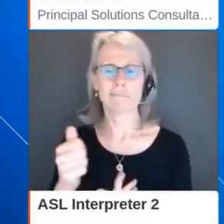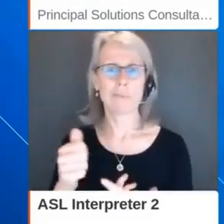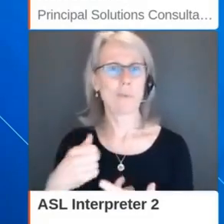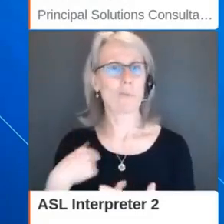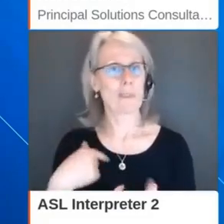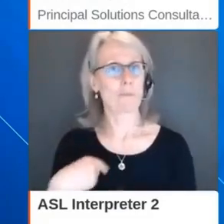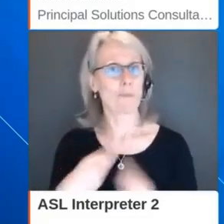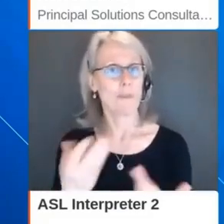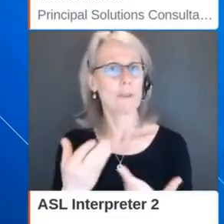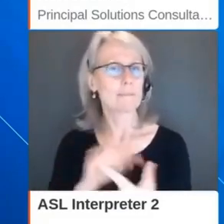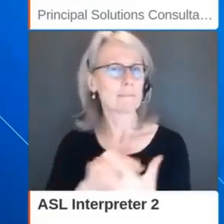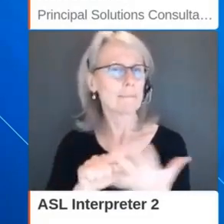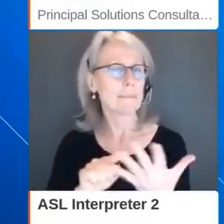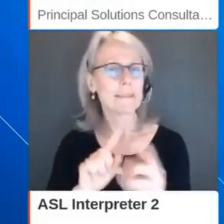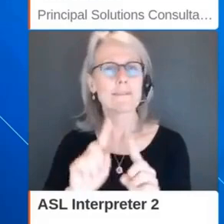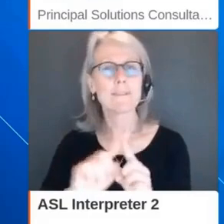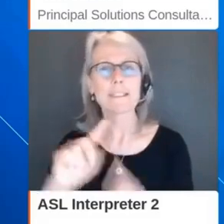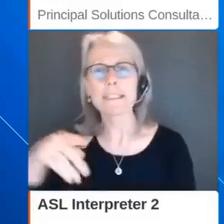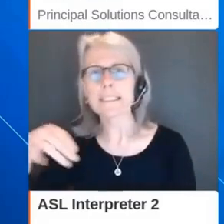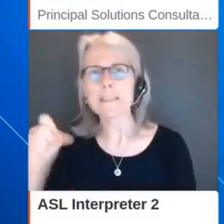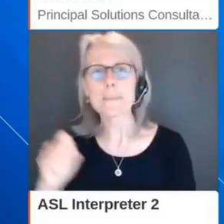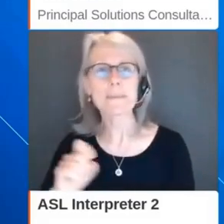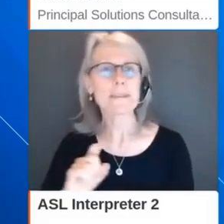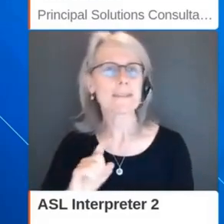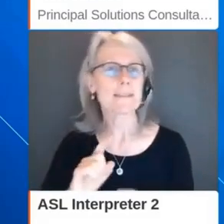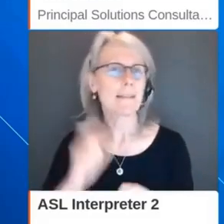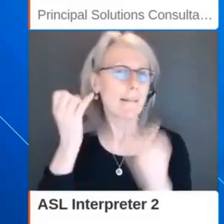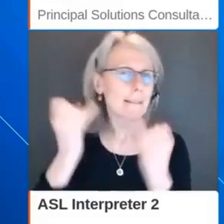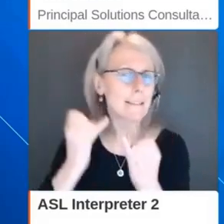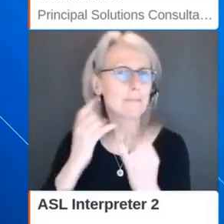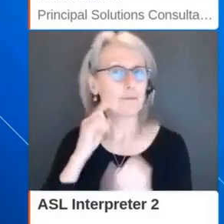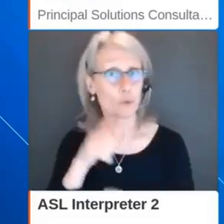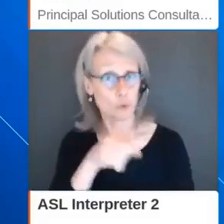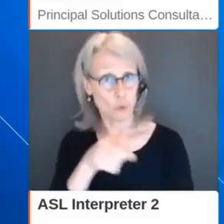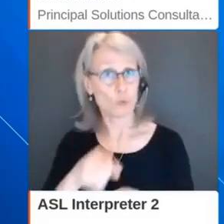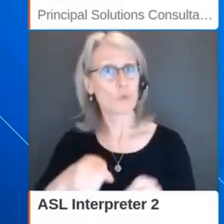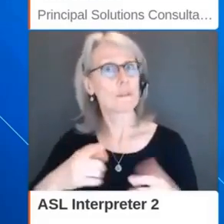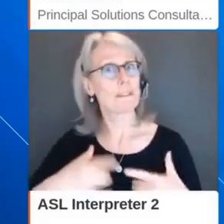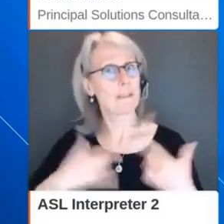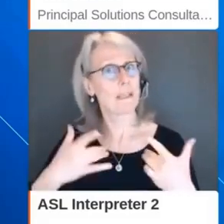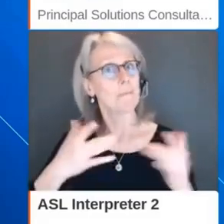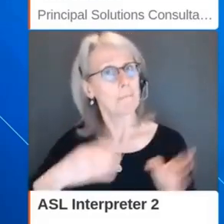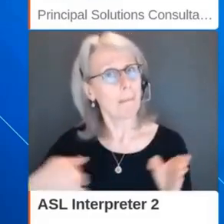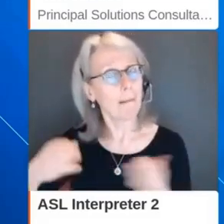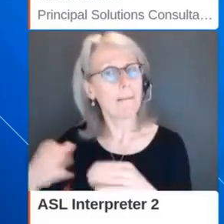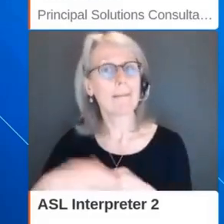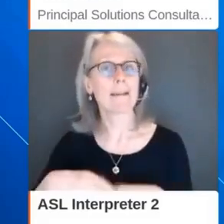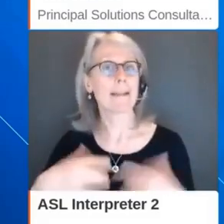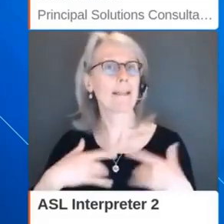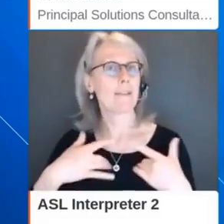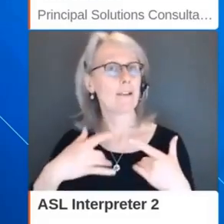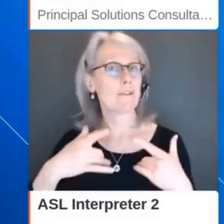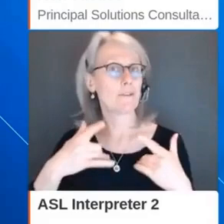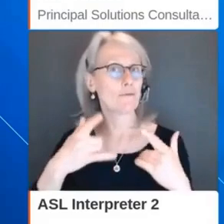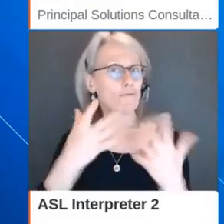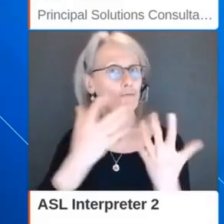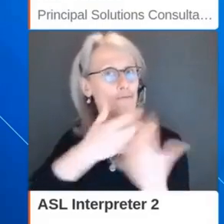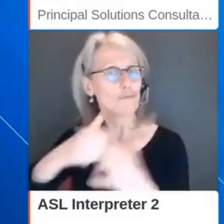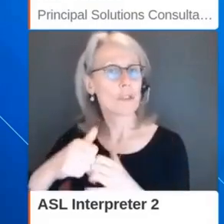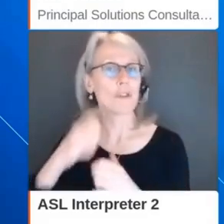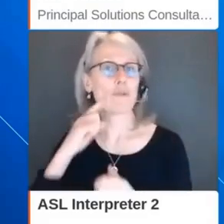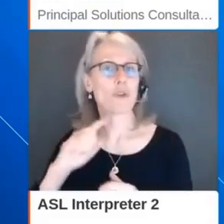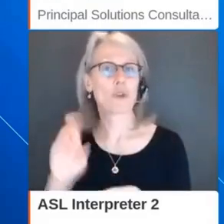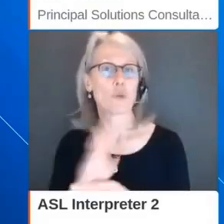actually reviewing some tips and tricks that you as an event planner and organizer can use to create accessible sites for your invitees using the